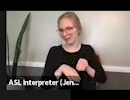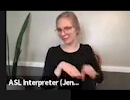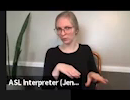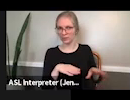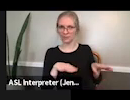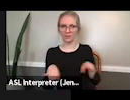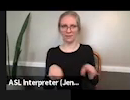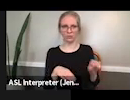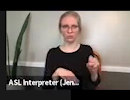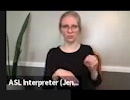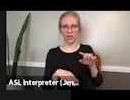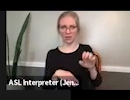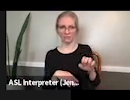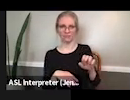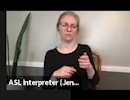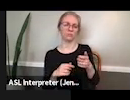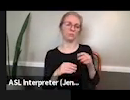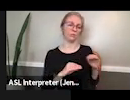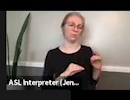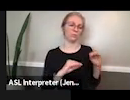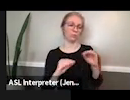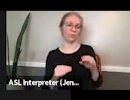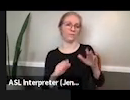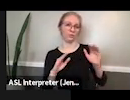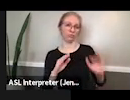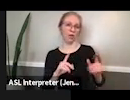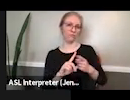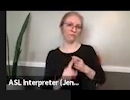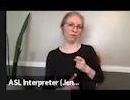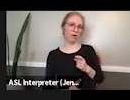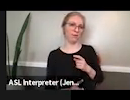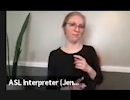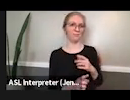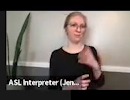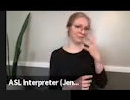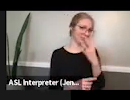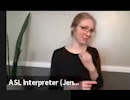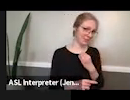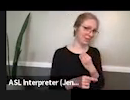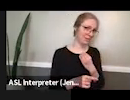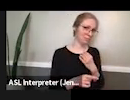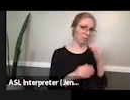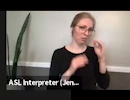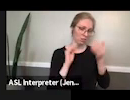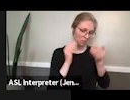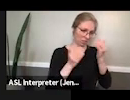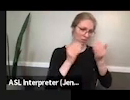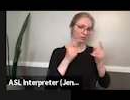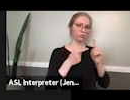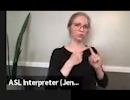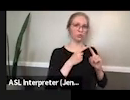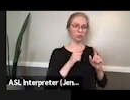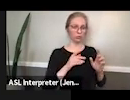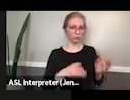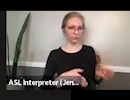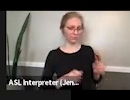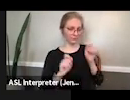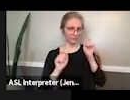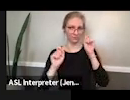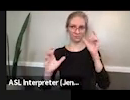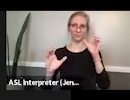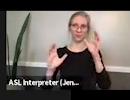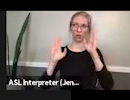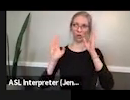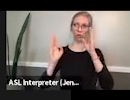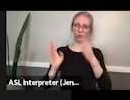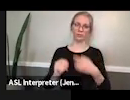state, to try to move a kid from a state of sleep or drowsiness into a state of alertness. So check